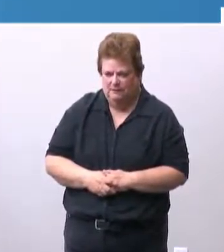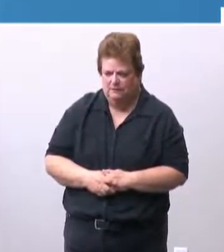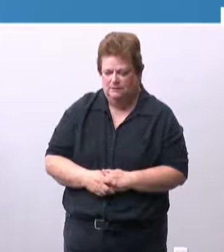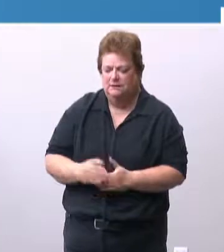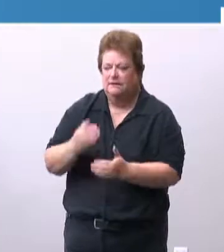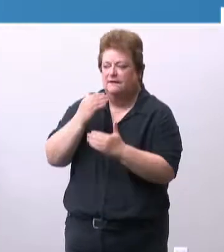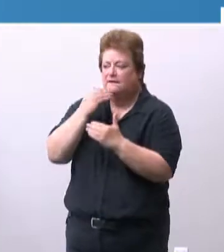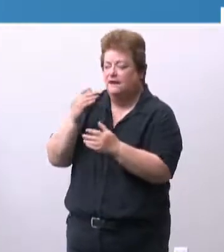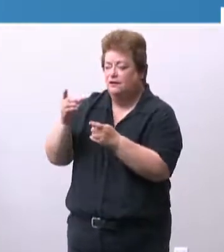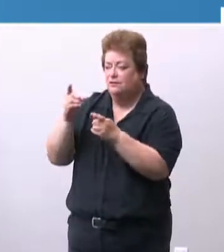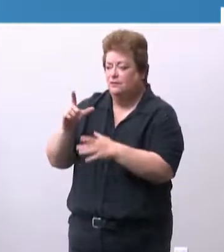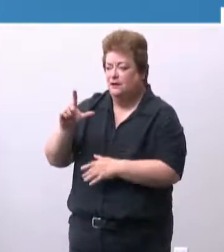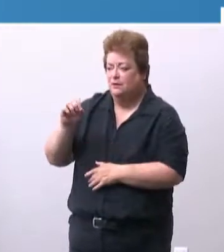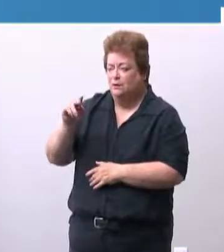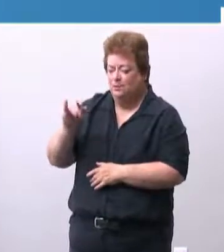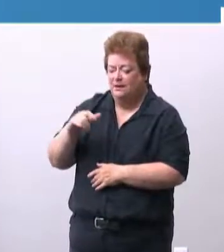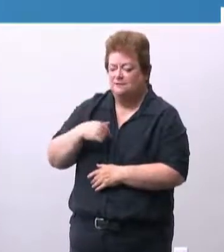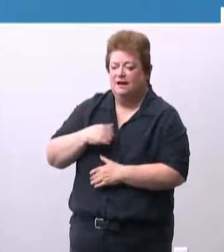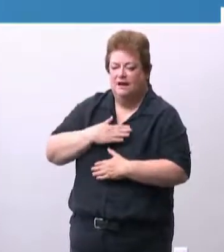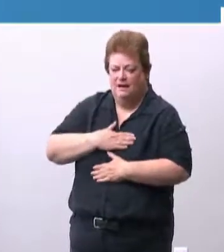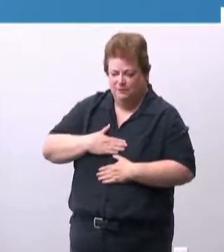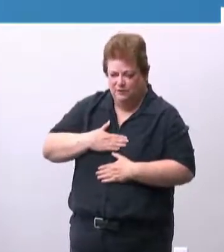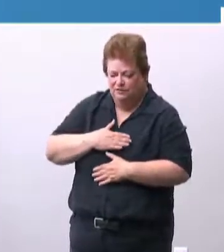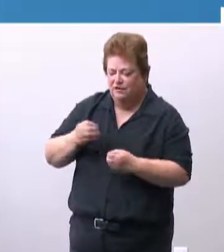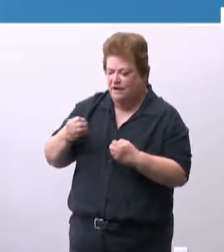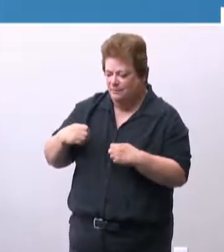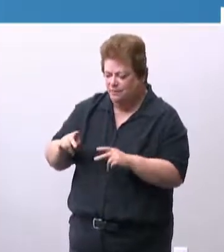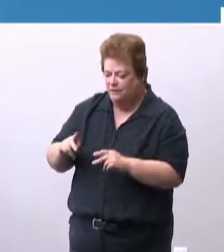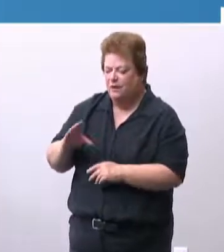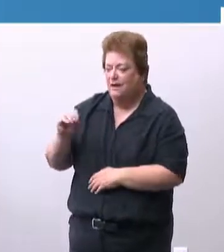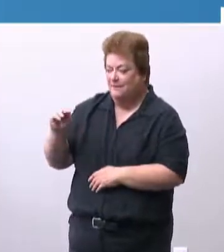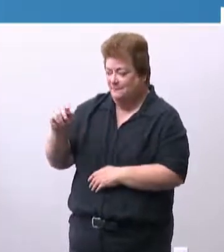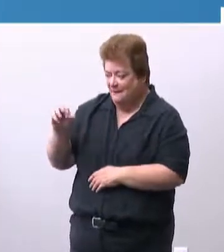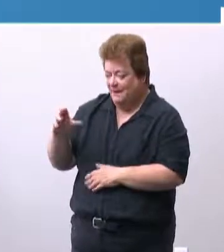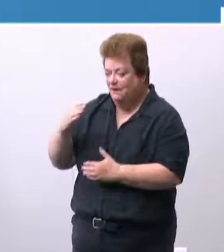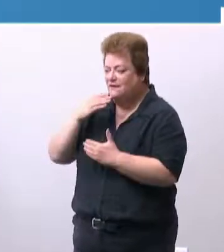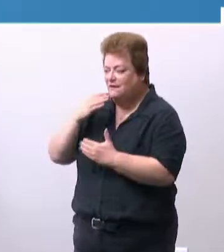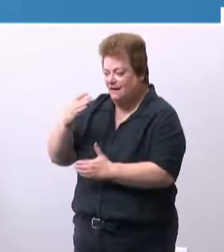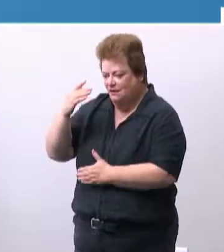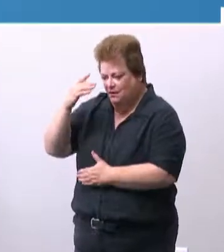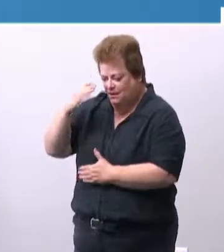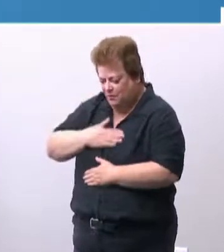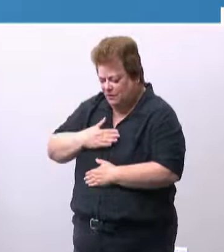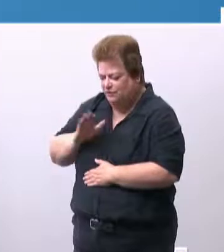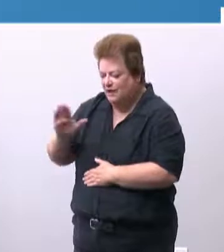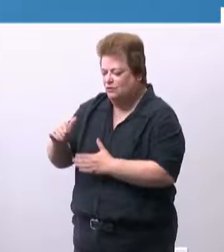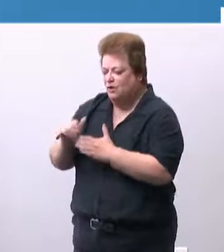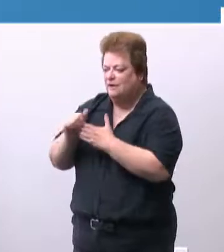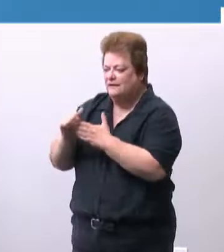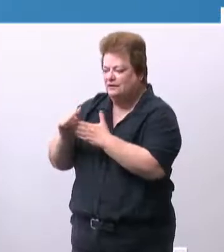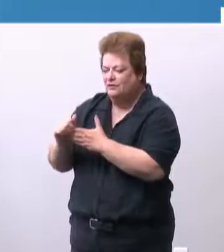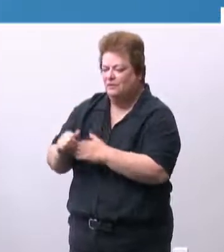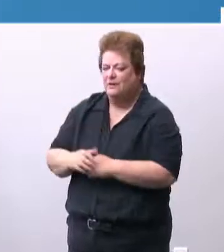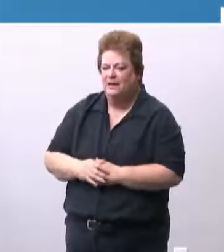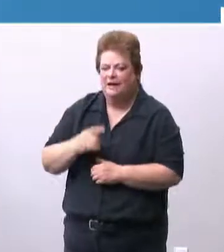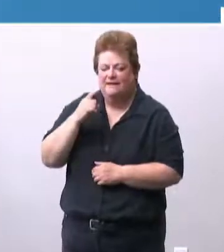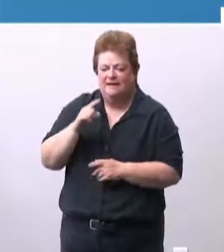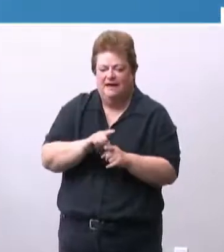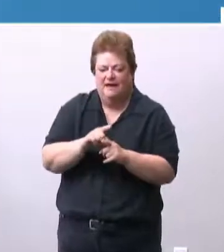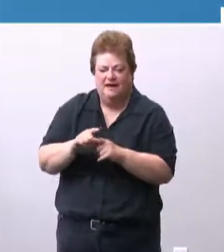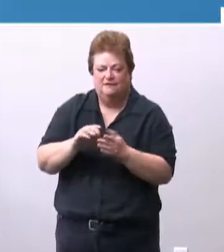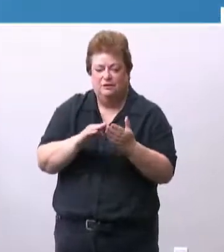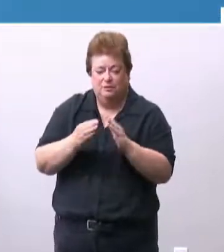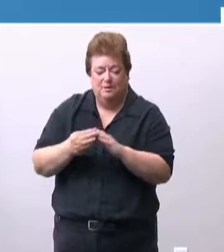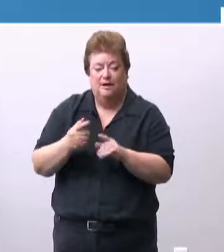Thank you, Director Lopez. Appreciate this opportunity very much. Mayor, appreciate your leadership as always. I think that as a community and certainly from a